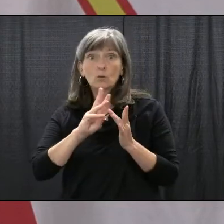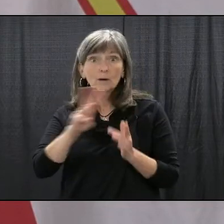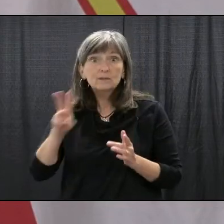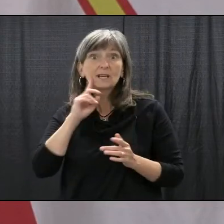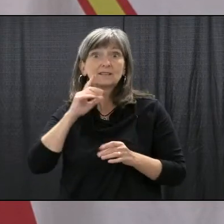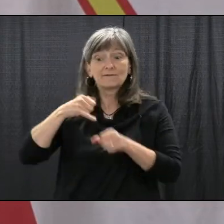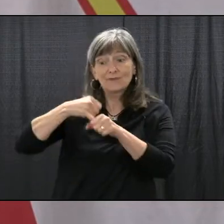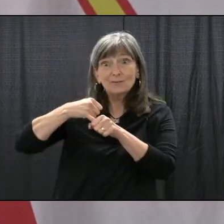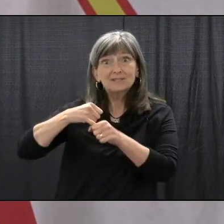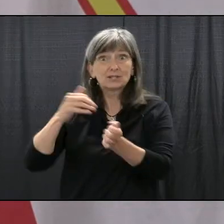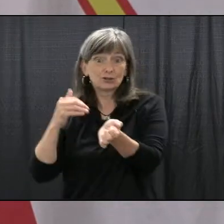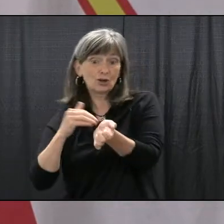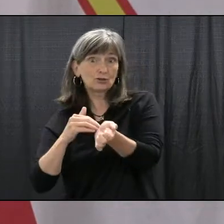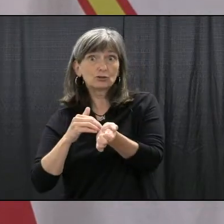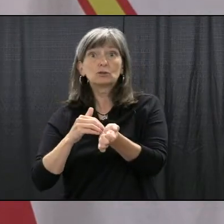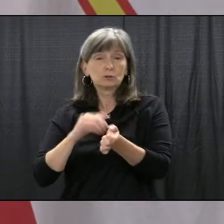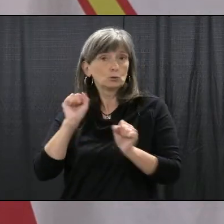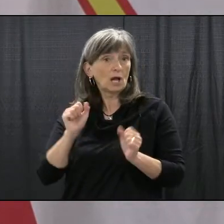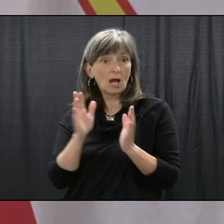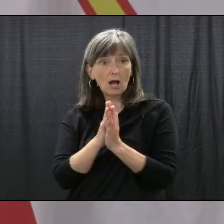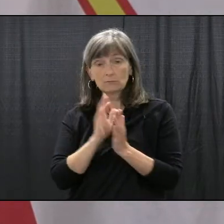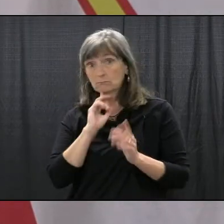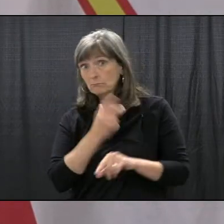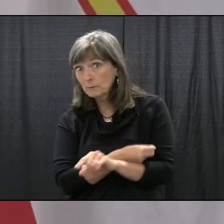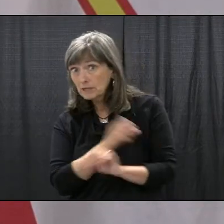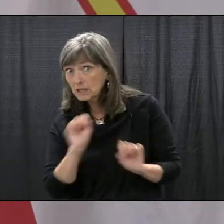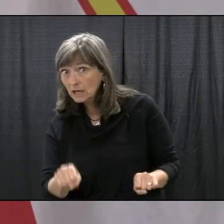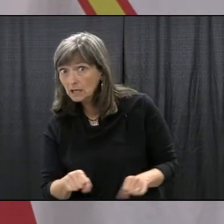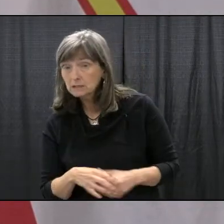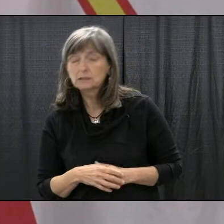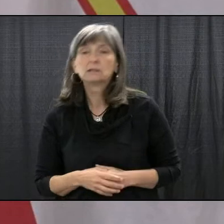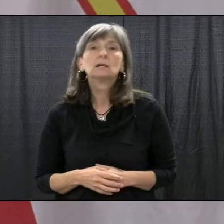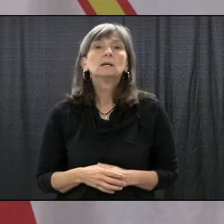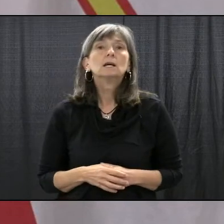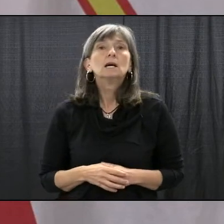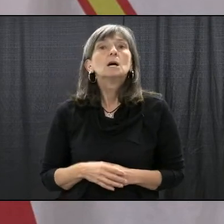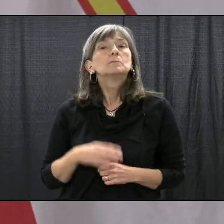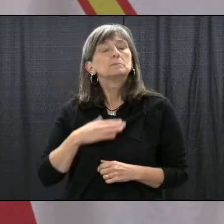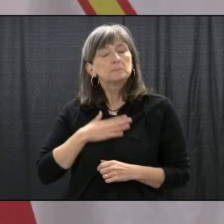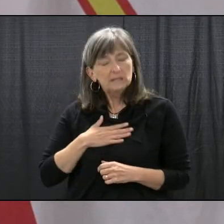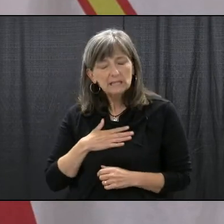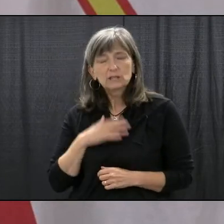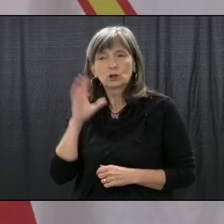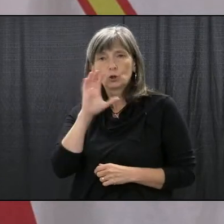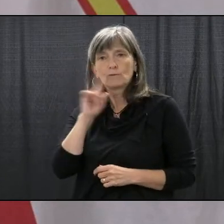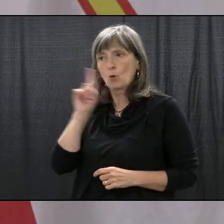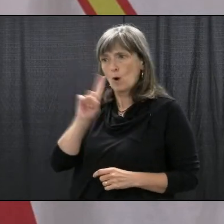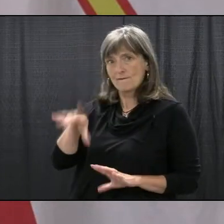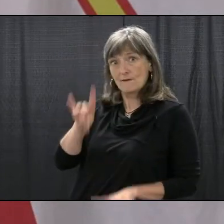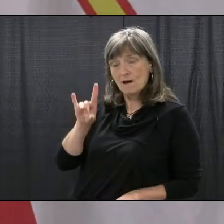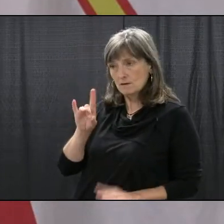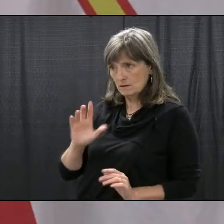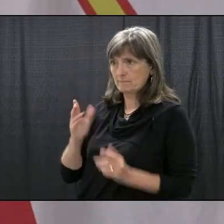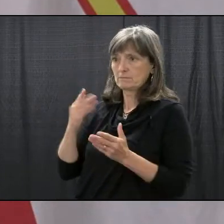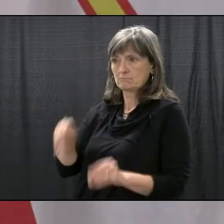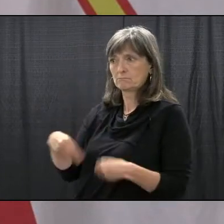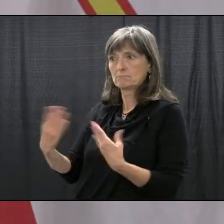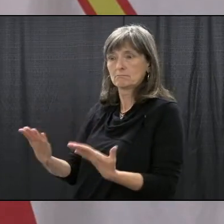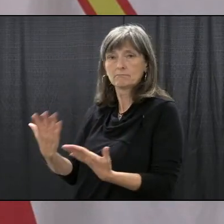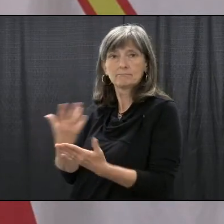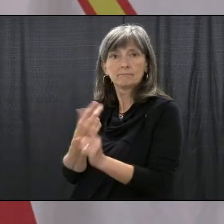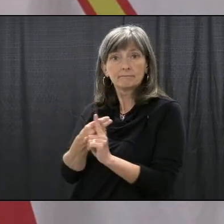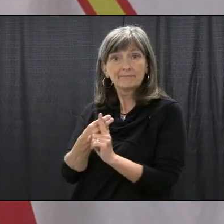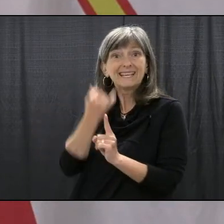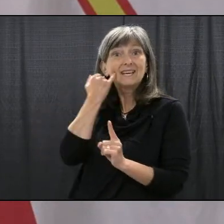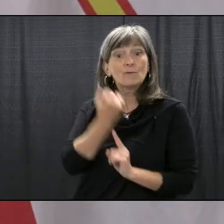or physicians in your area. Please get the vaccine offered to you. It is safe and effective to have a different vaccine for your